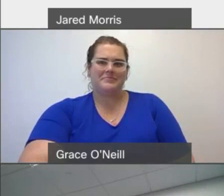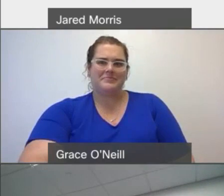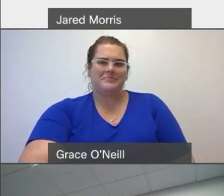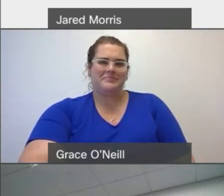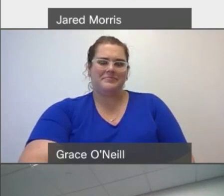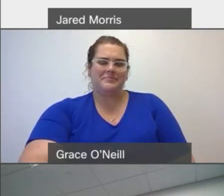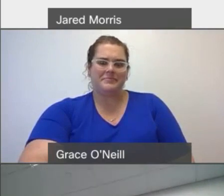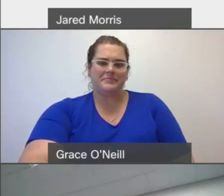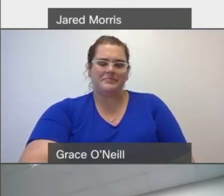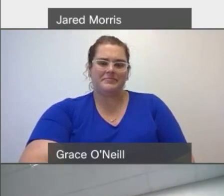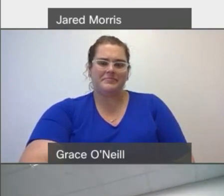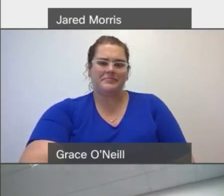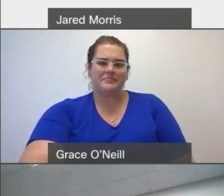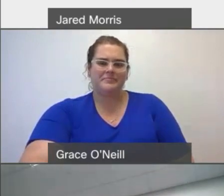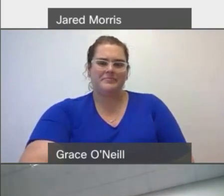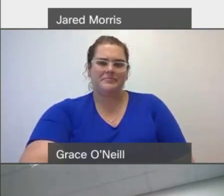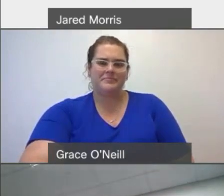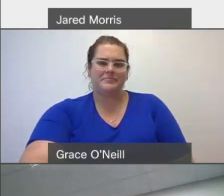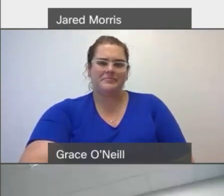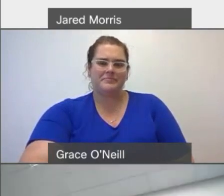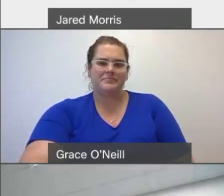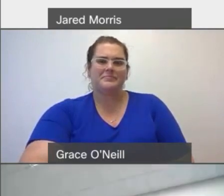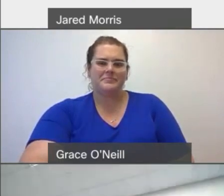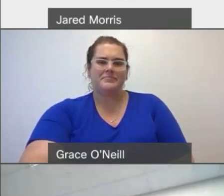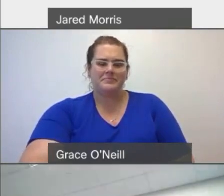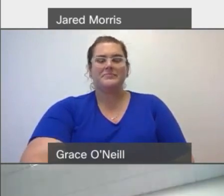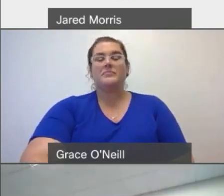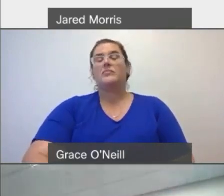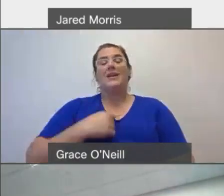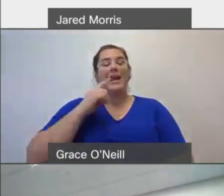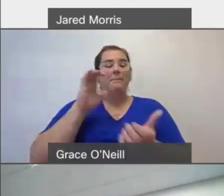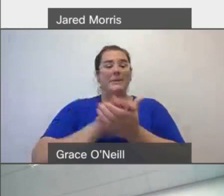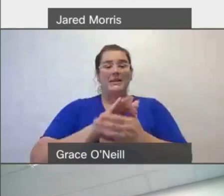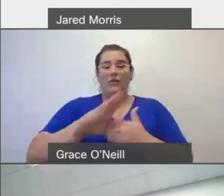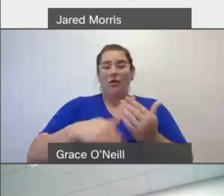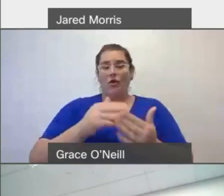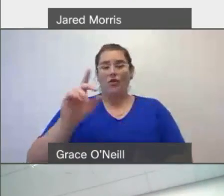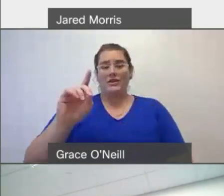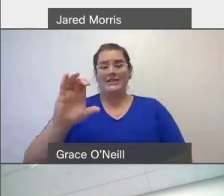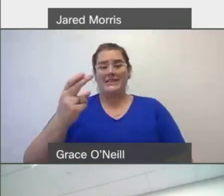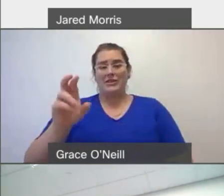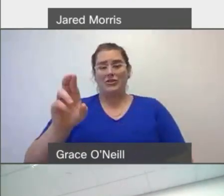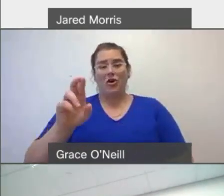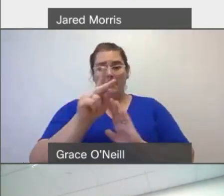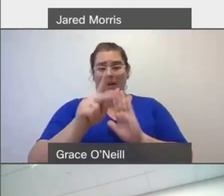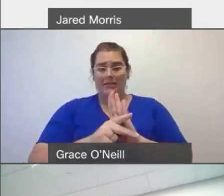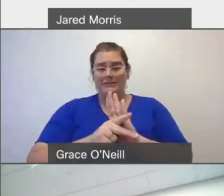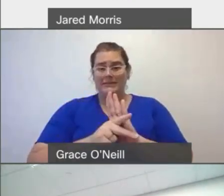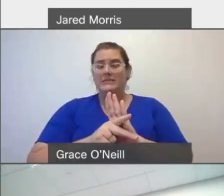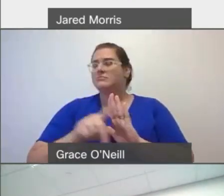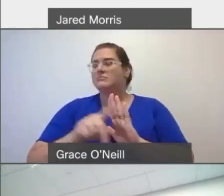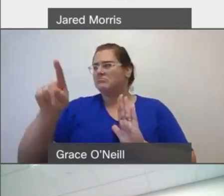And I do think all of our DCHR policies are online,